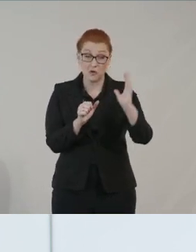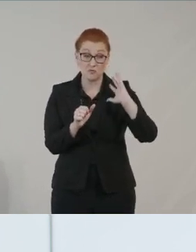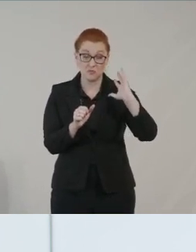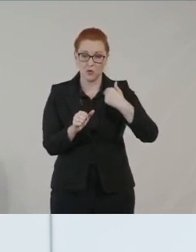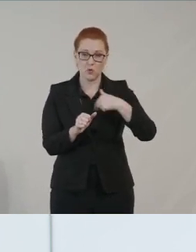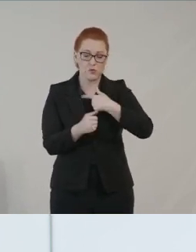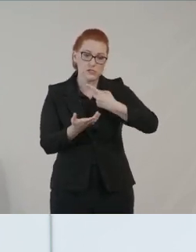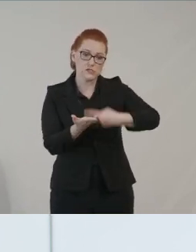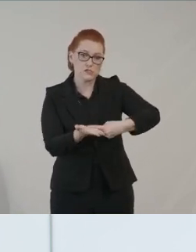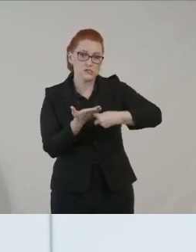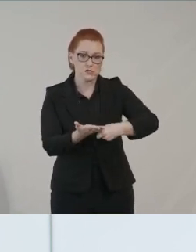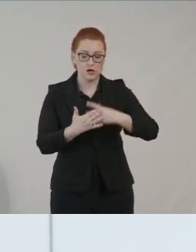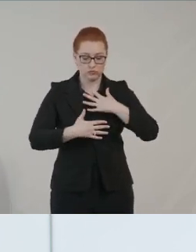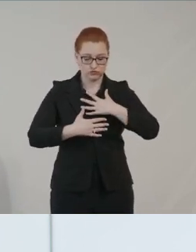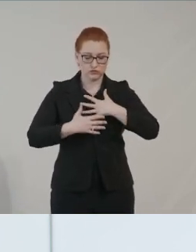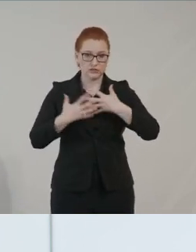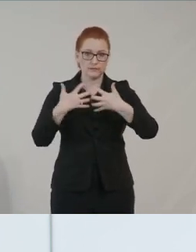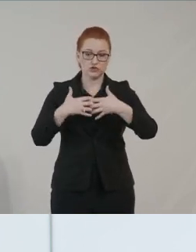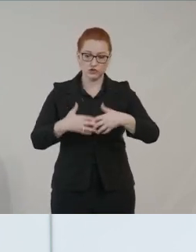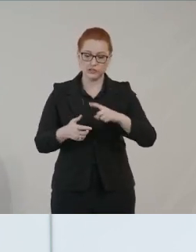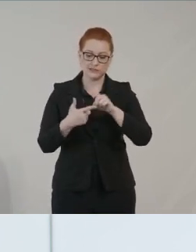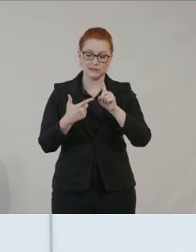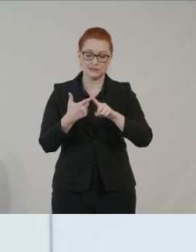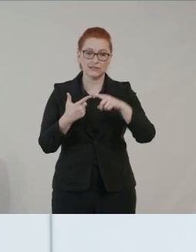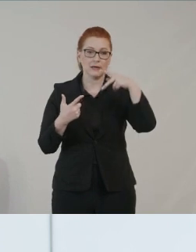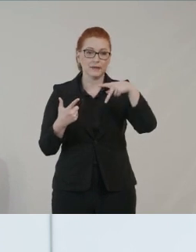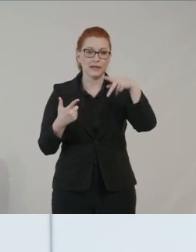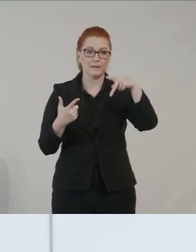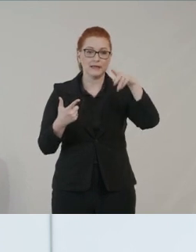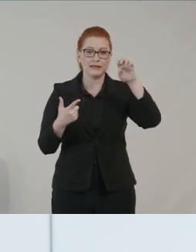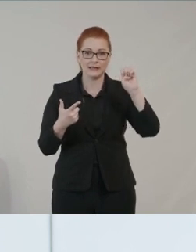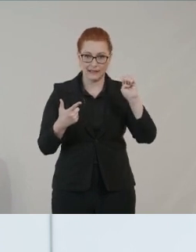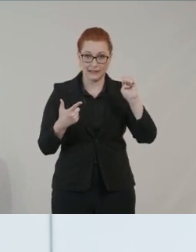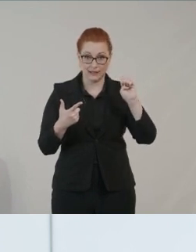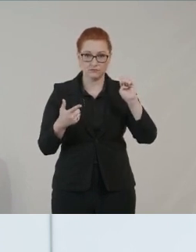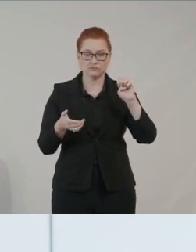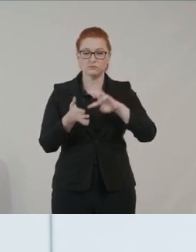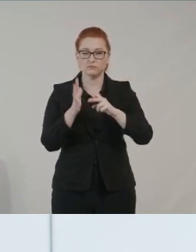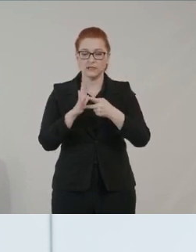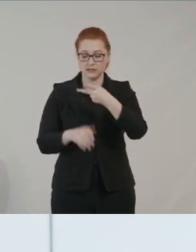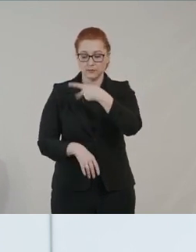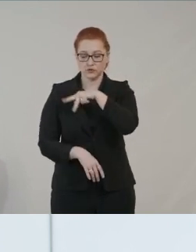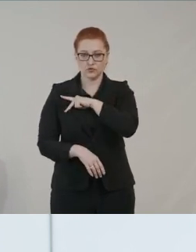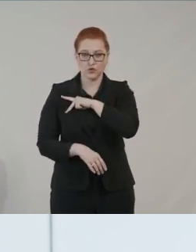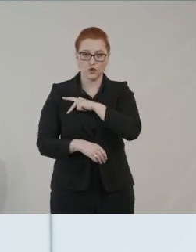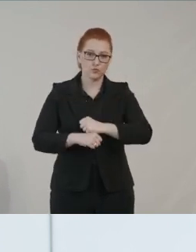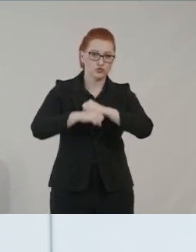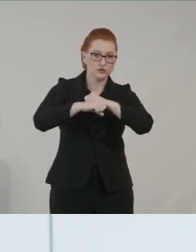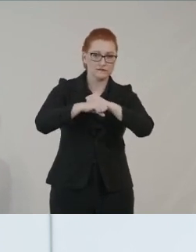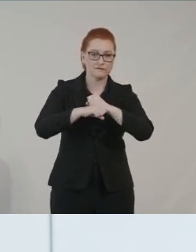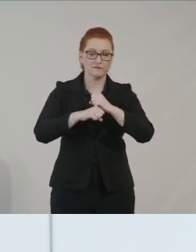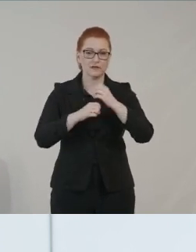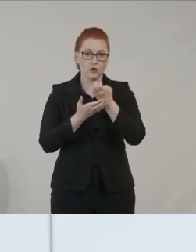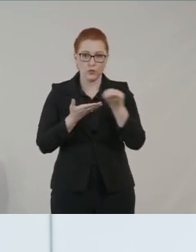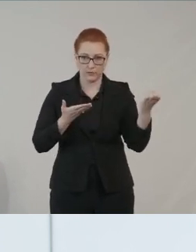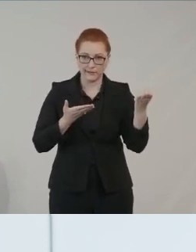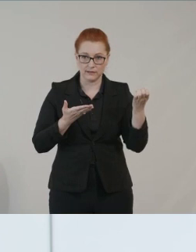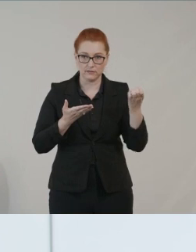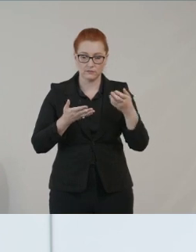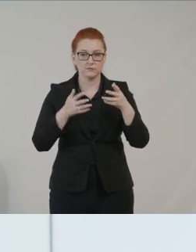the discussion was around PPE. That's personal protective equipment. The concern was there